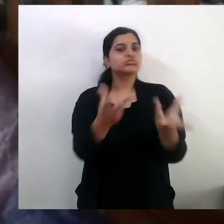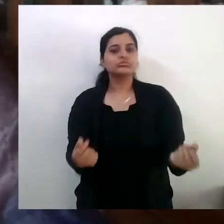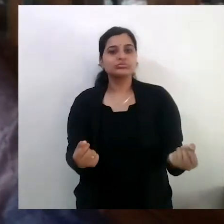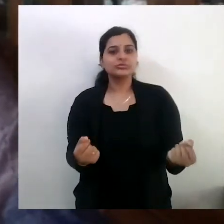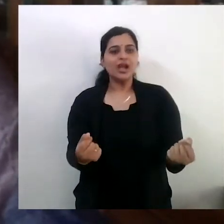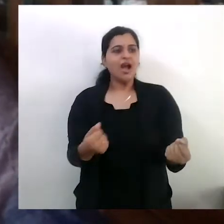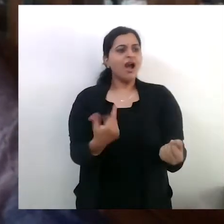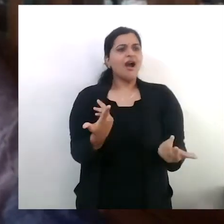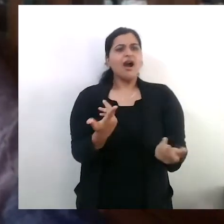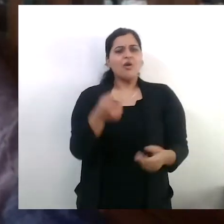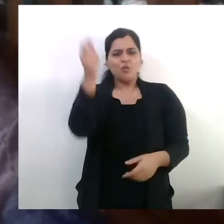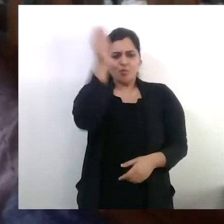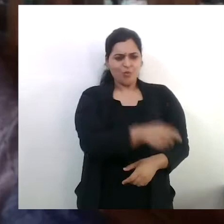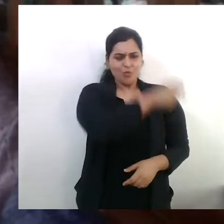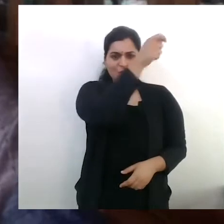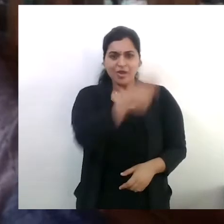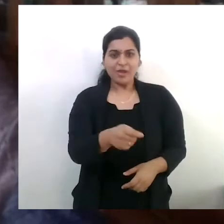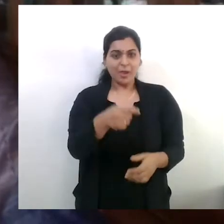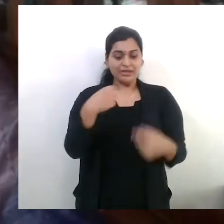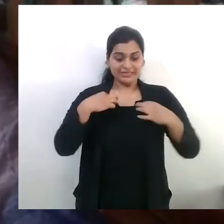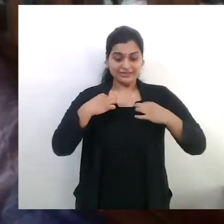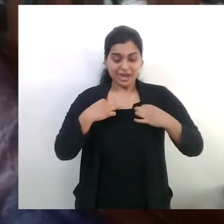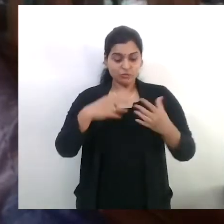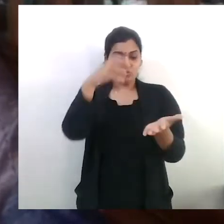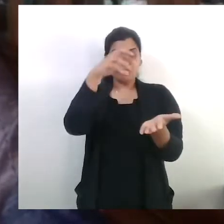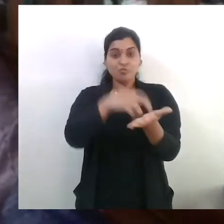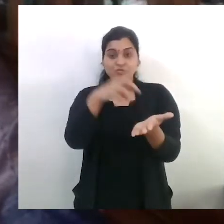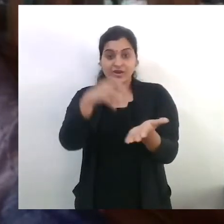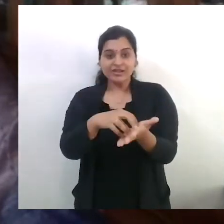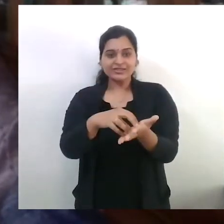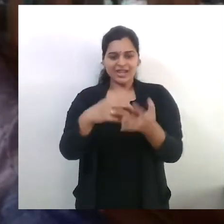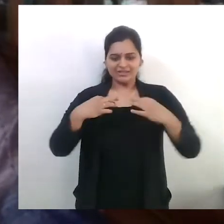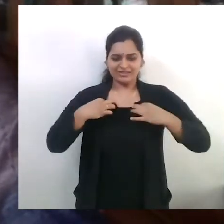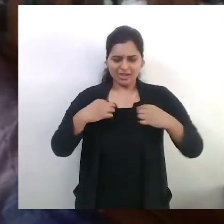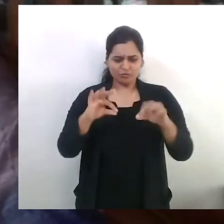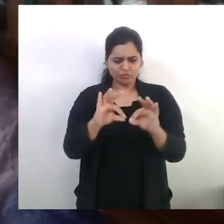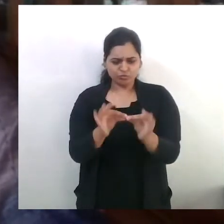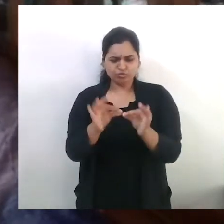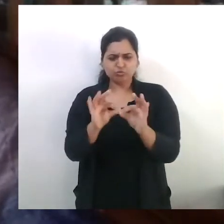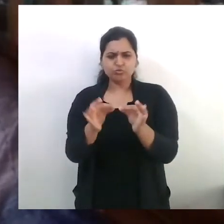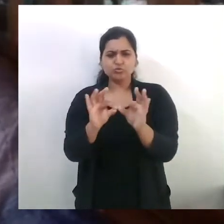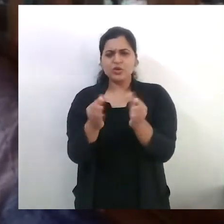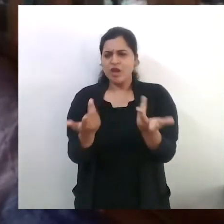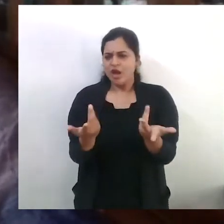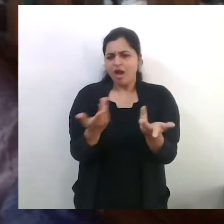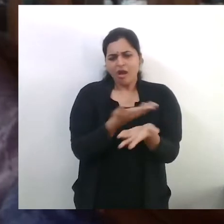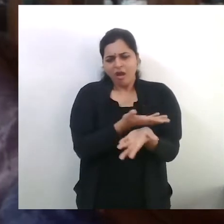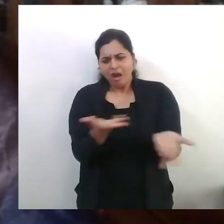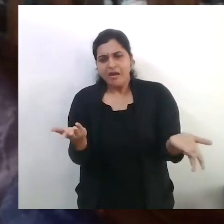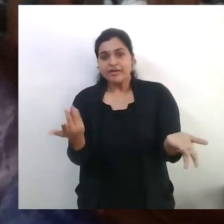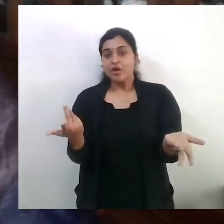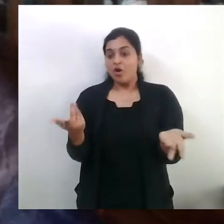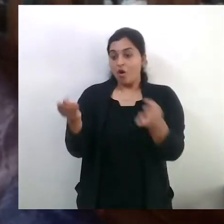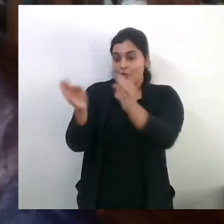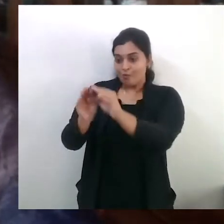killed the hand weaving, the printing, the embroideries, and almost any kind of